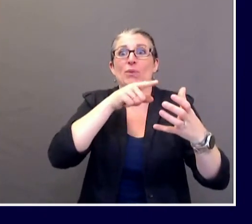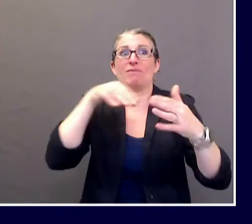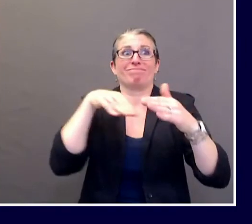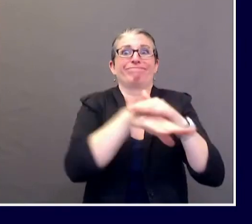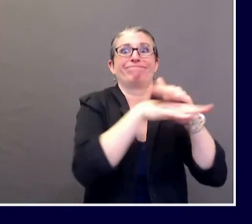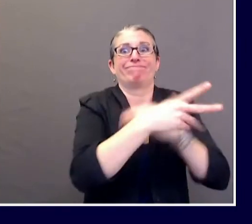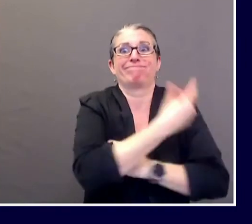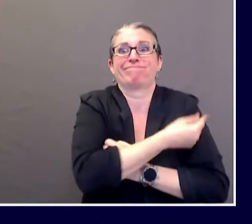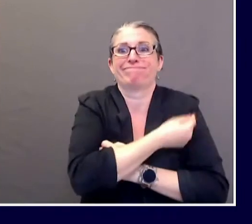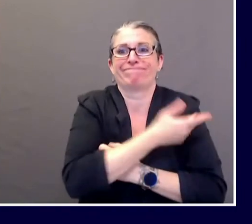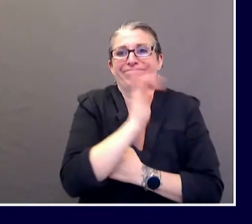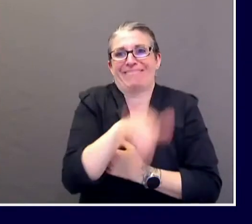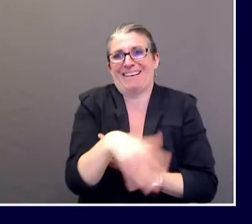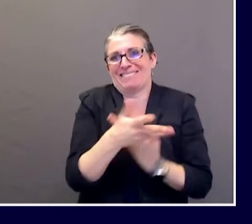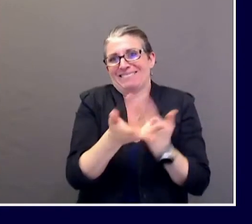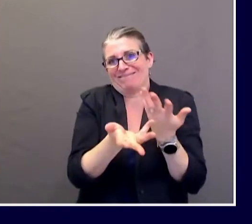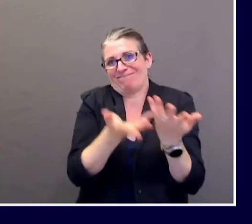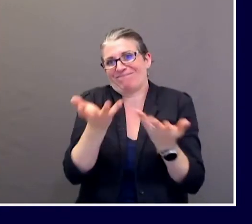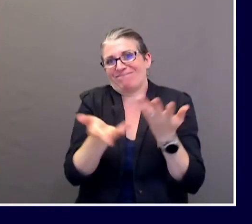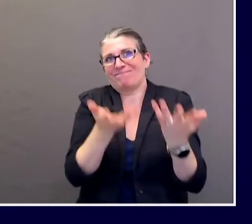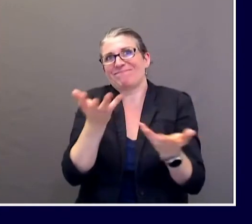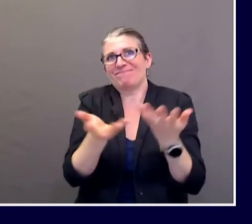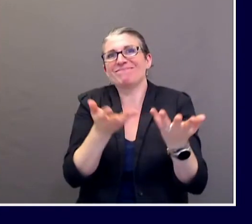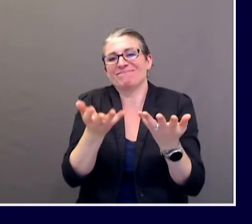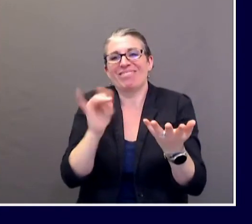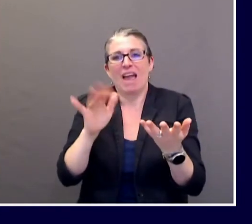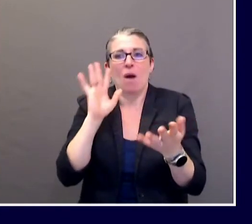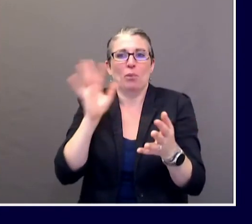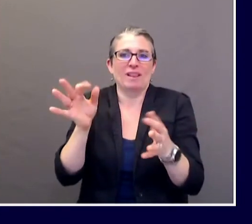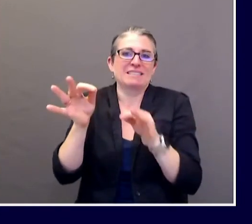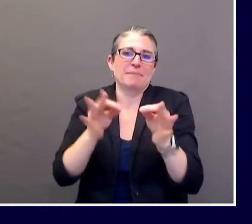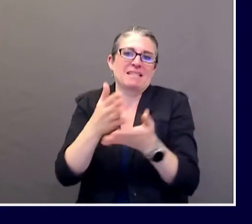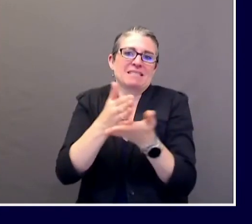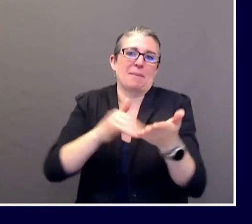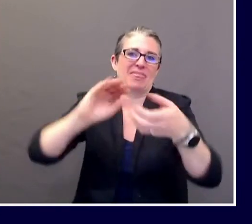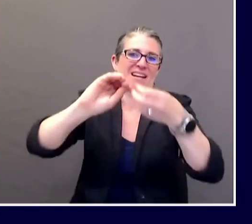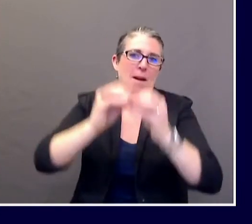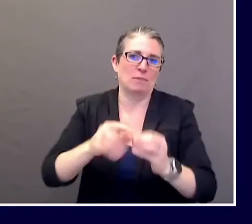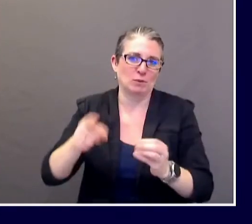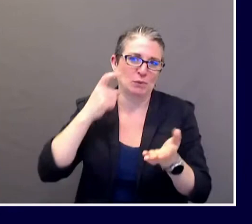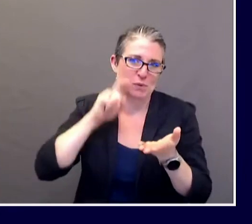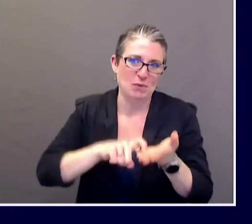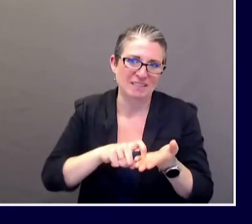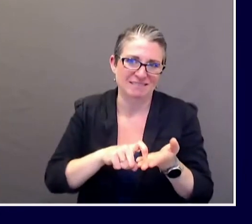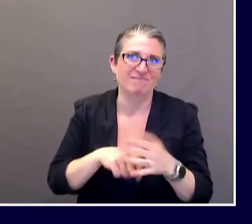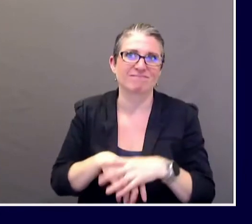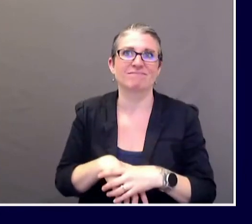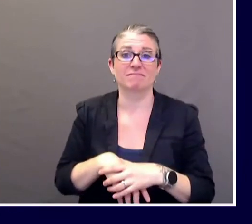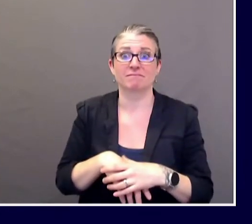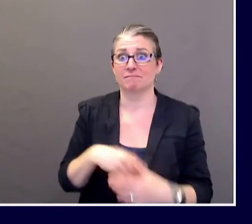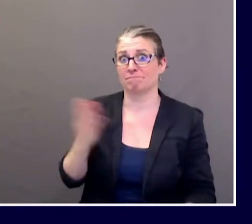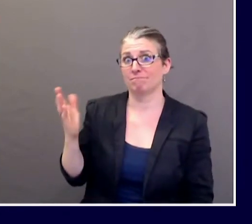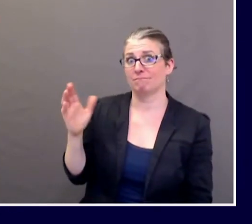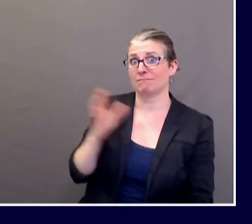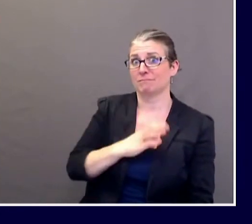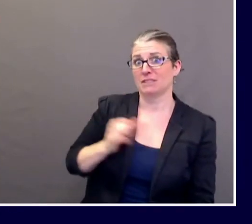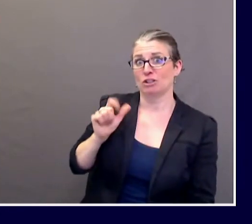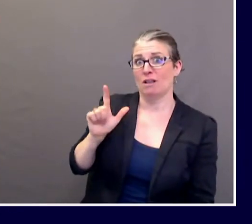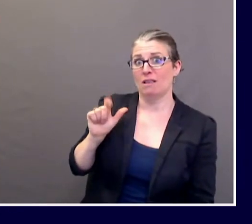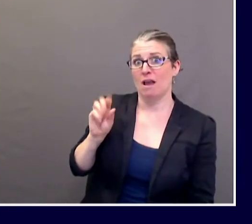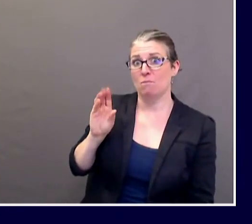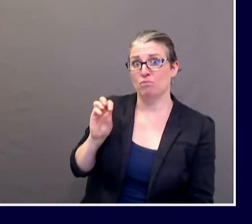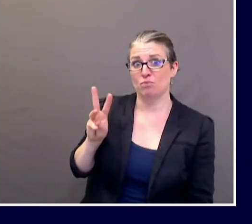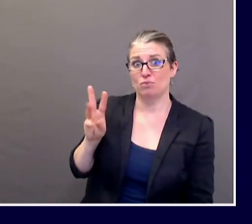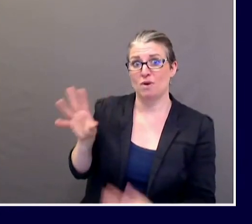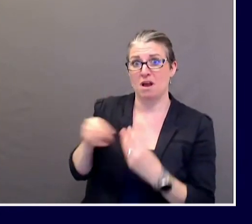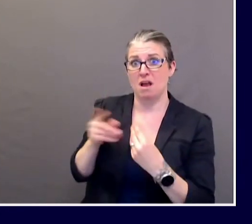That I think explains some part of the difference there as well. Commissioner, if you've got other hypotheses, but that's